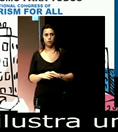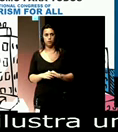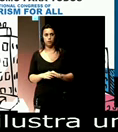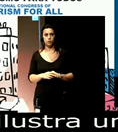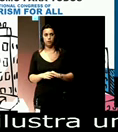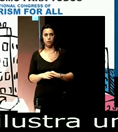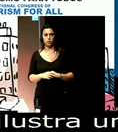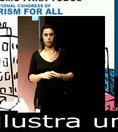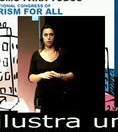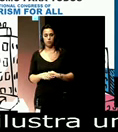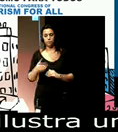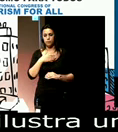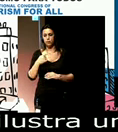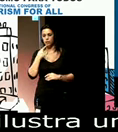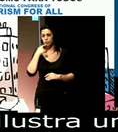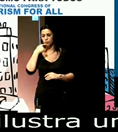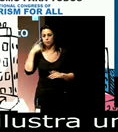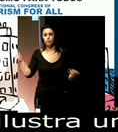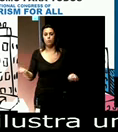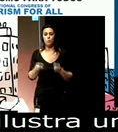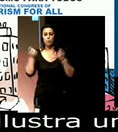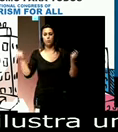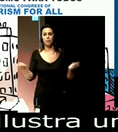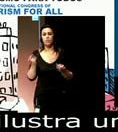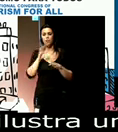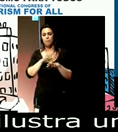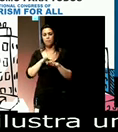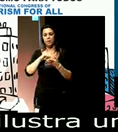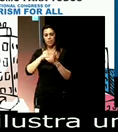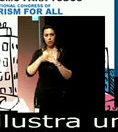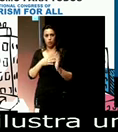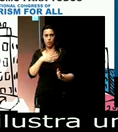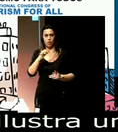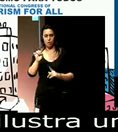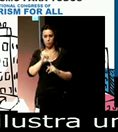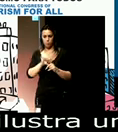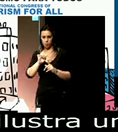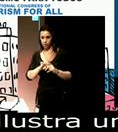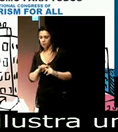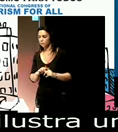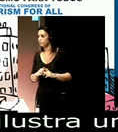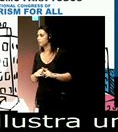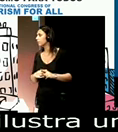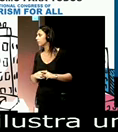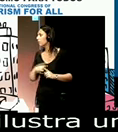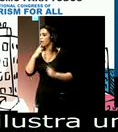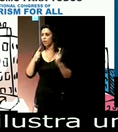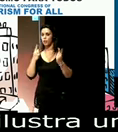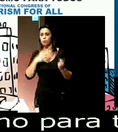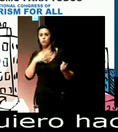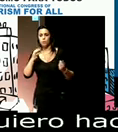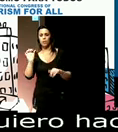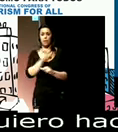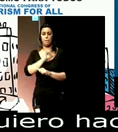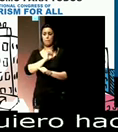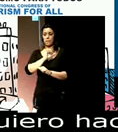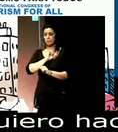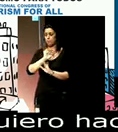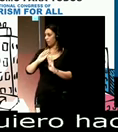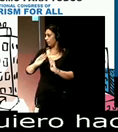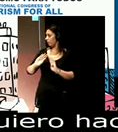advert for NFC technology, can be used. Now, and some people might say, hey, hold on, he talked about internet, ha ha ha. It's